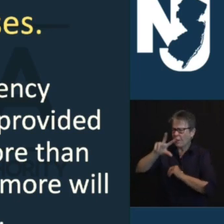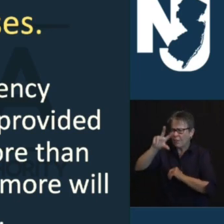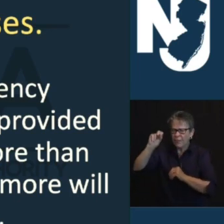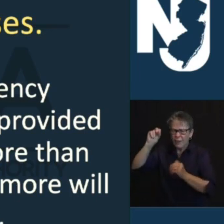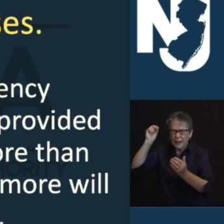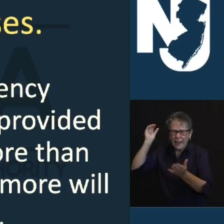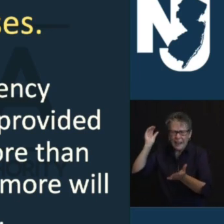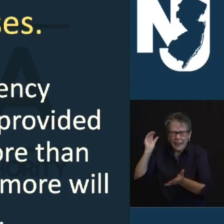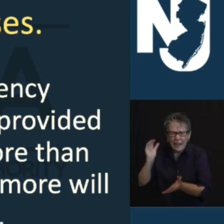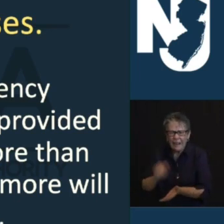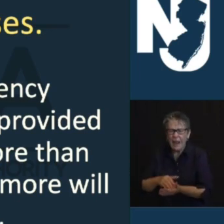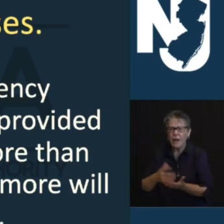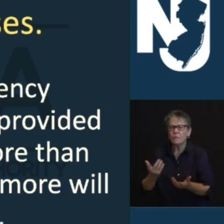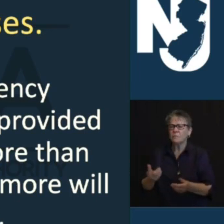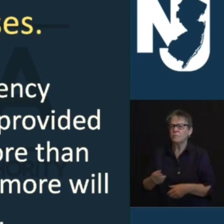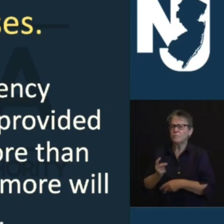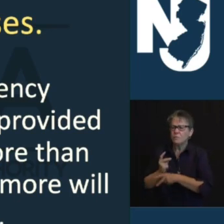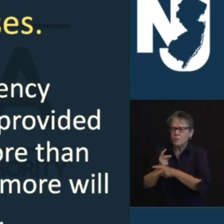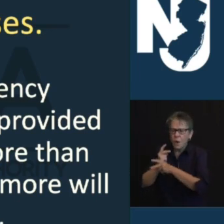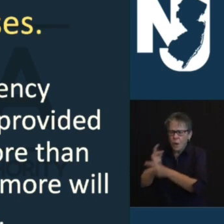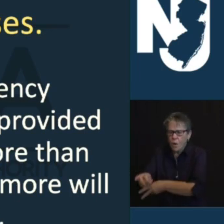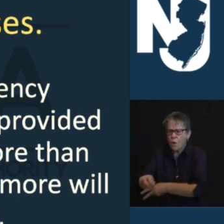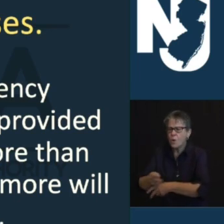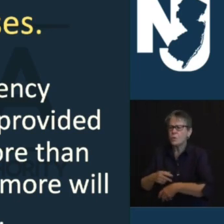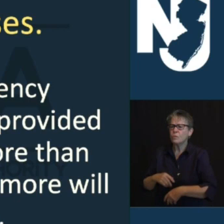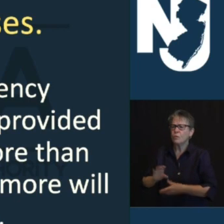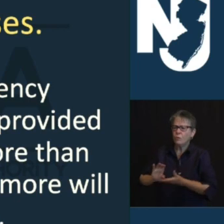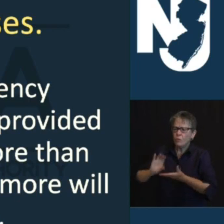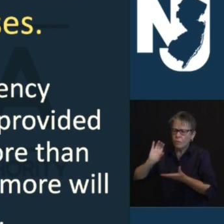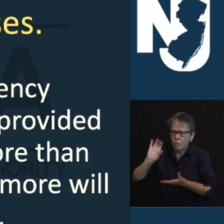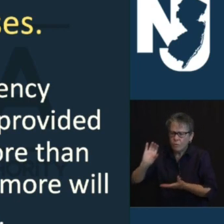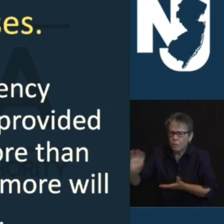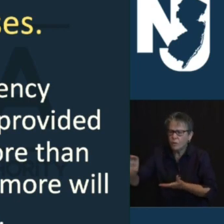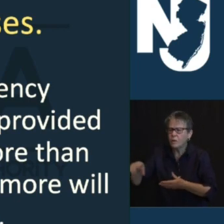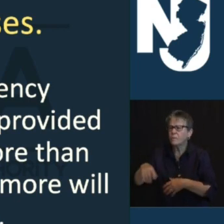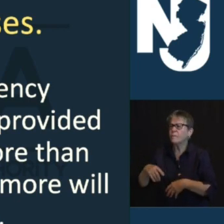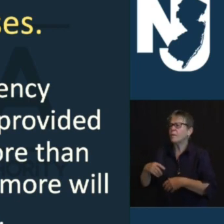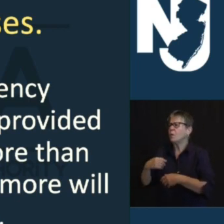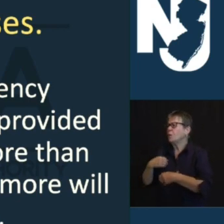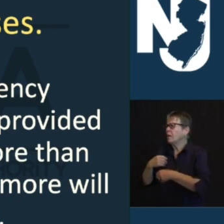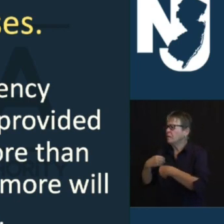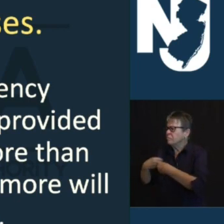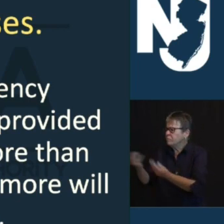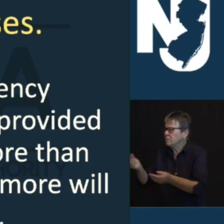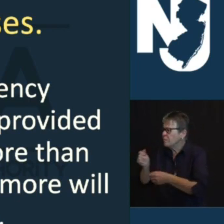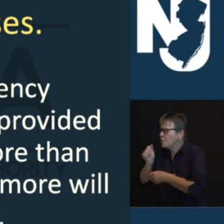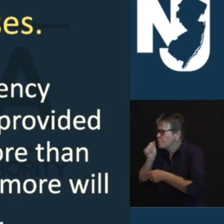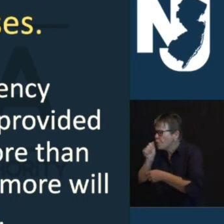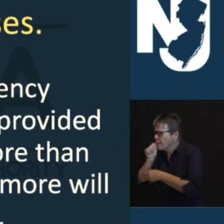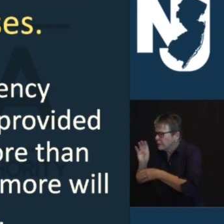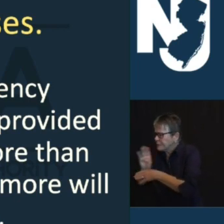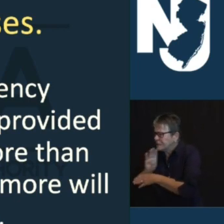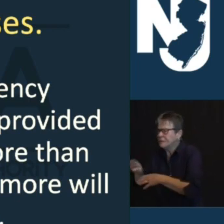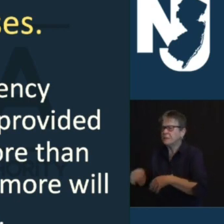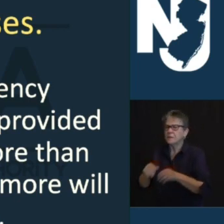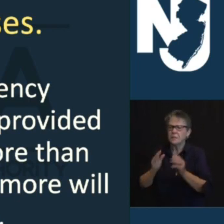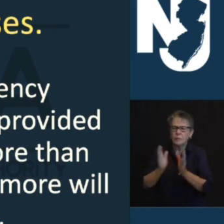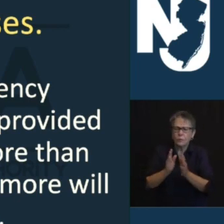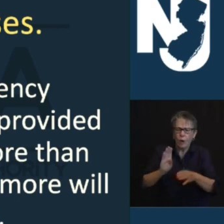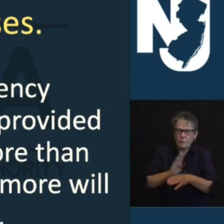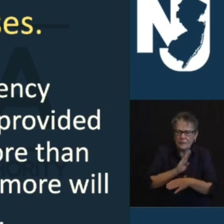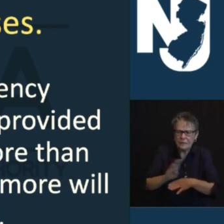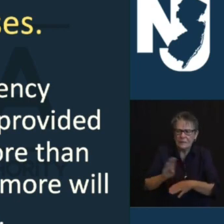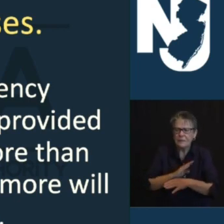loans, support for private sector lenders and community development financial institutions, or capital guarantees for